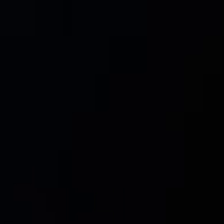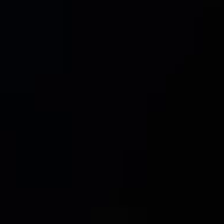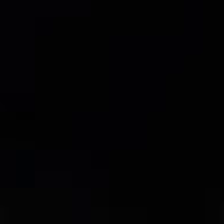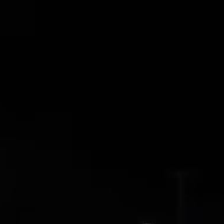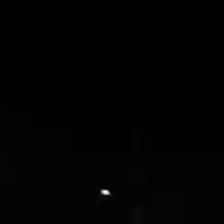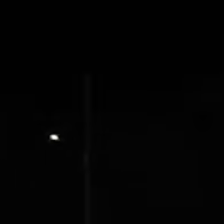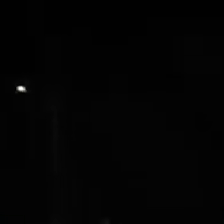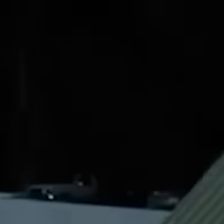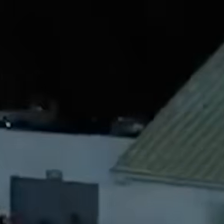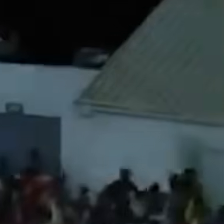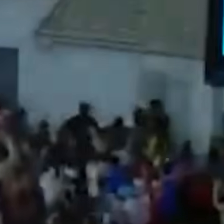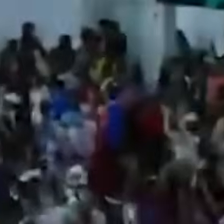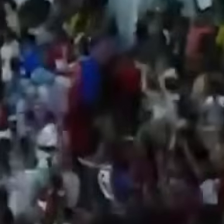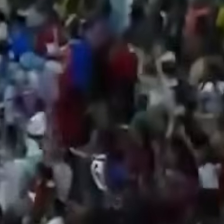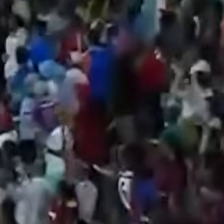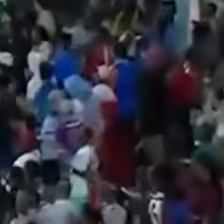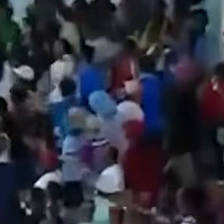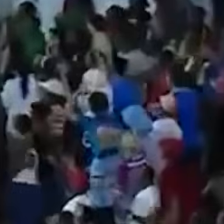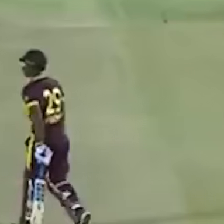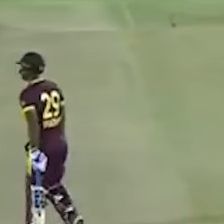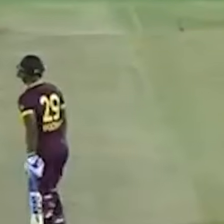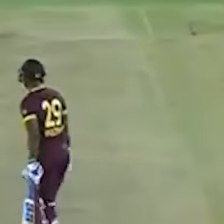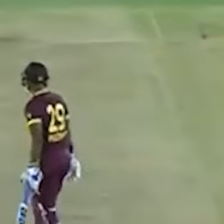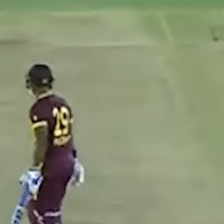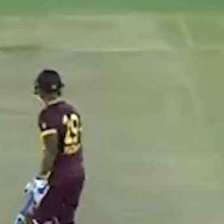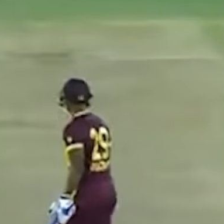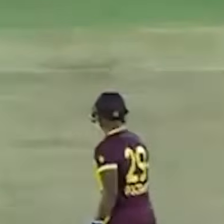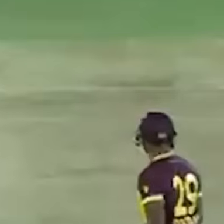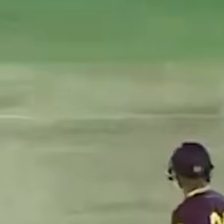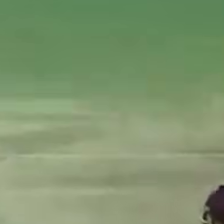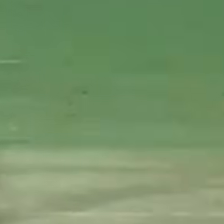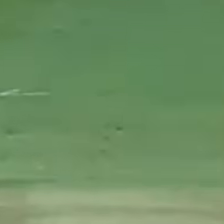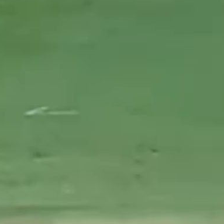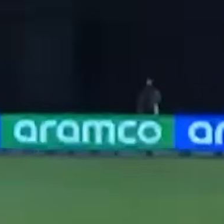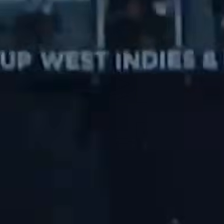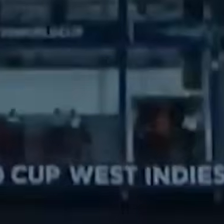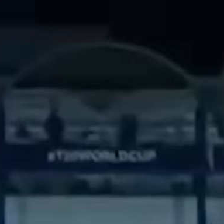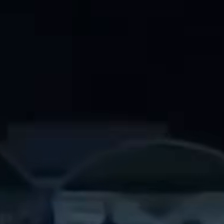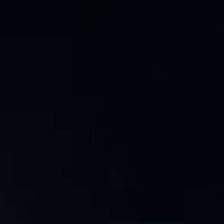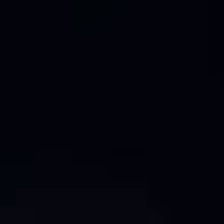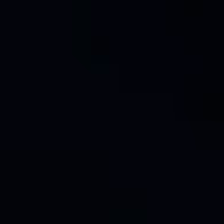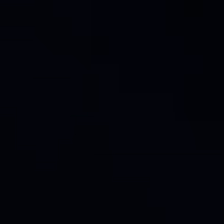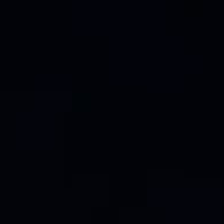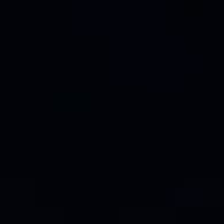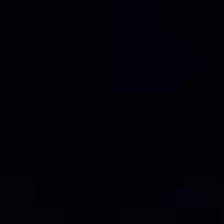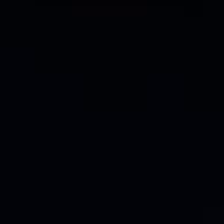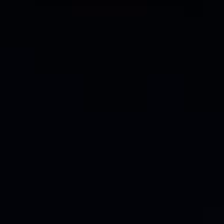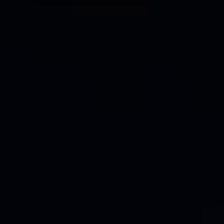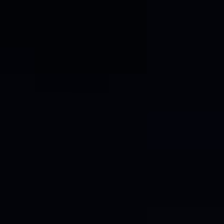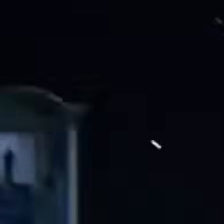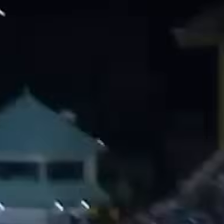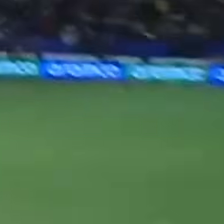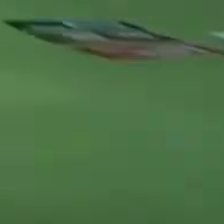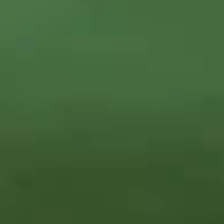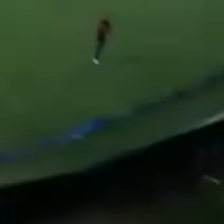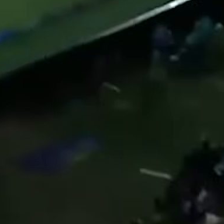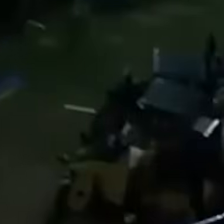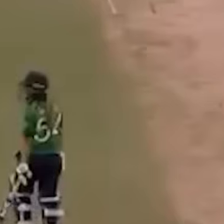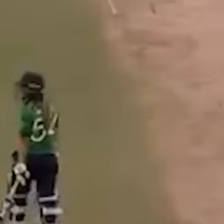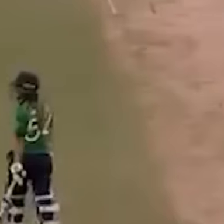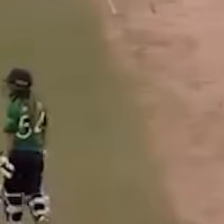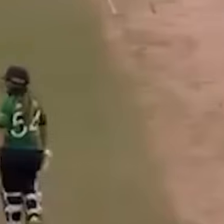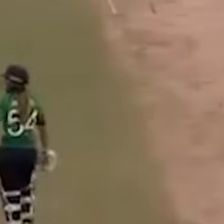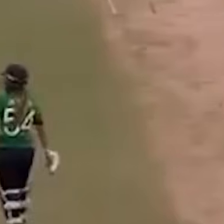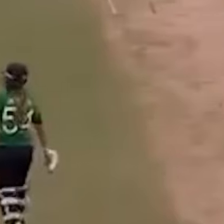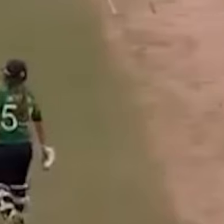2024 ICC Men's T20 World Cup, with his leadership and contributions being pivotal throughout the tournament. On